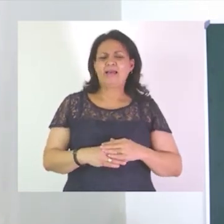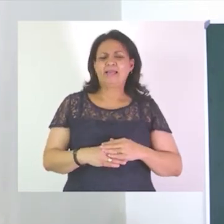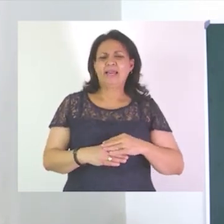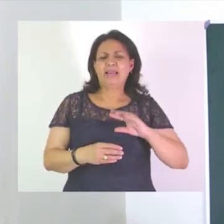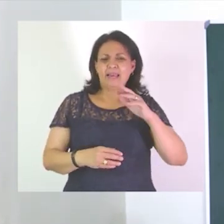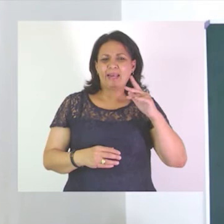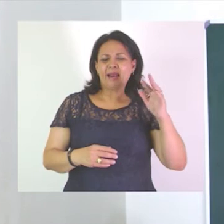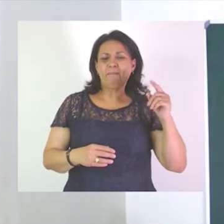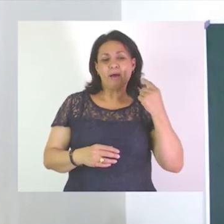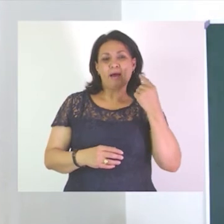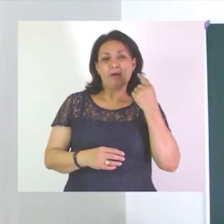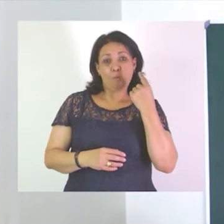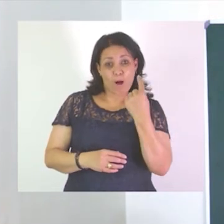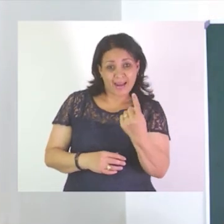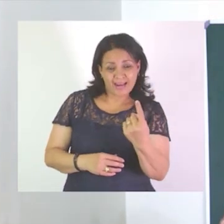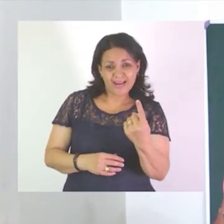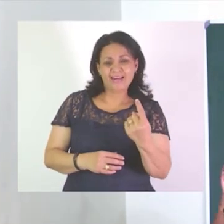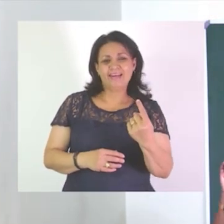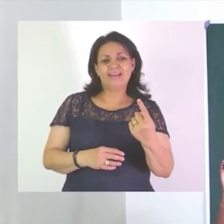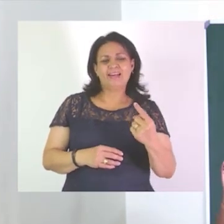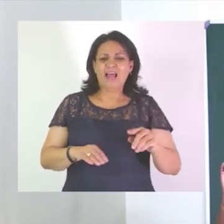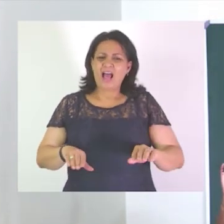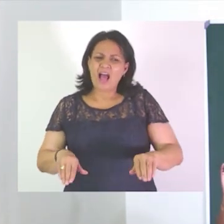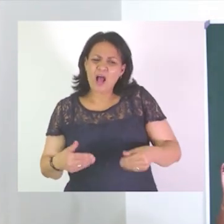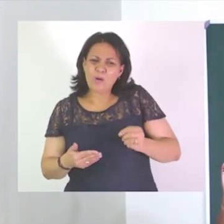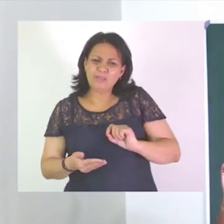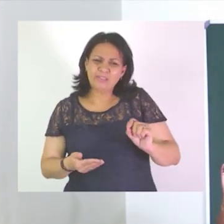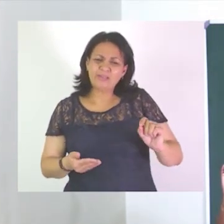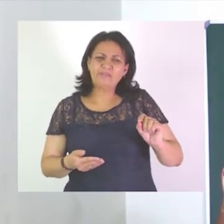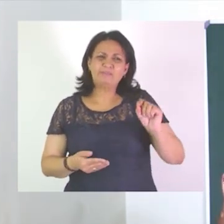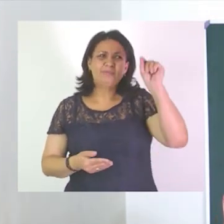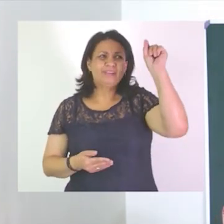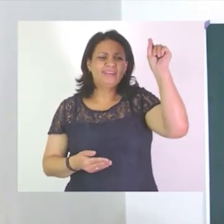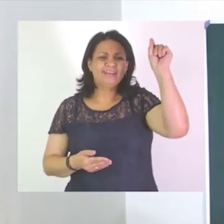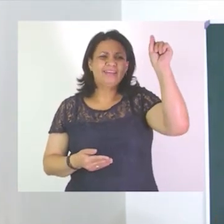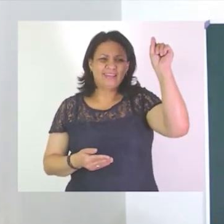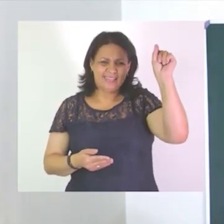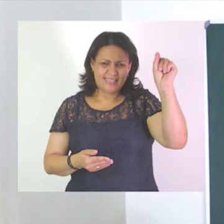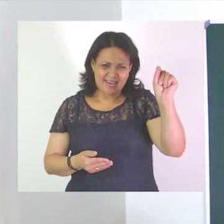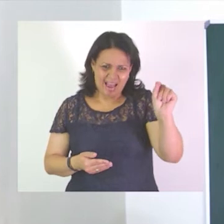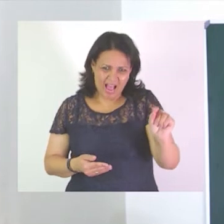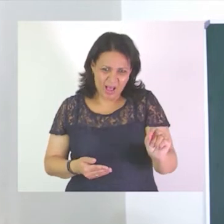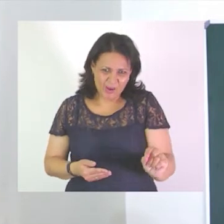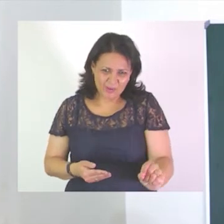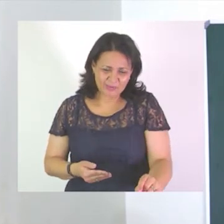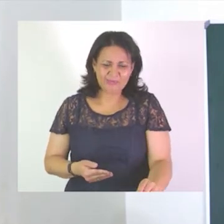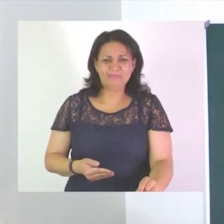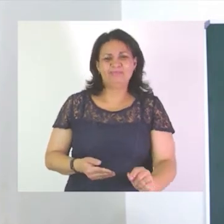numbers, number 1, and how we draw number 1 starting from the top and going